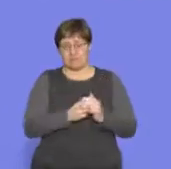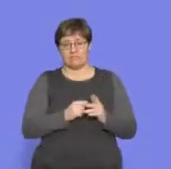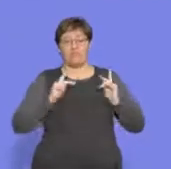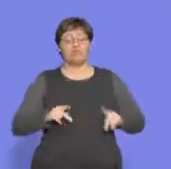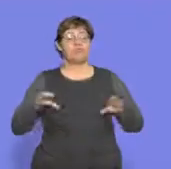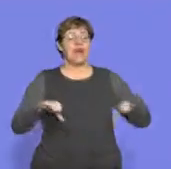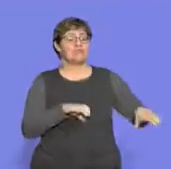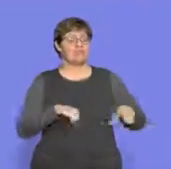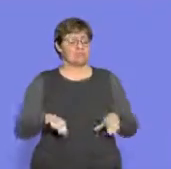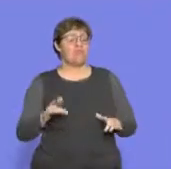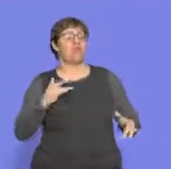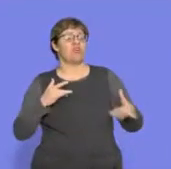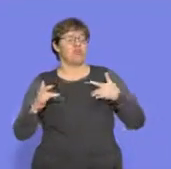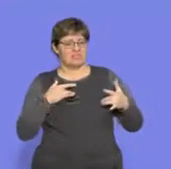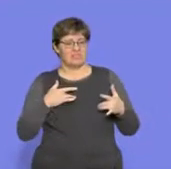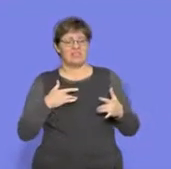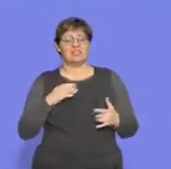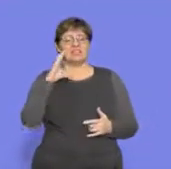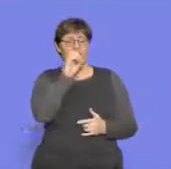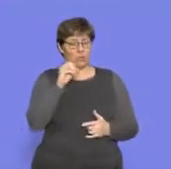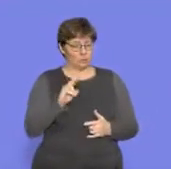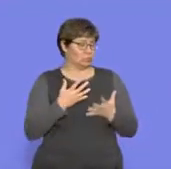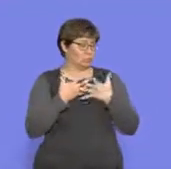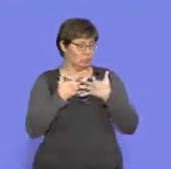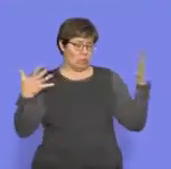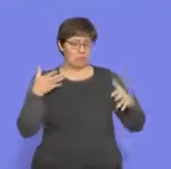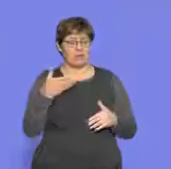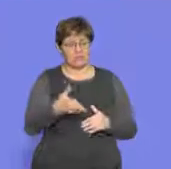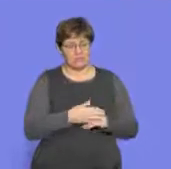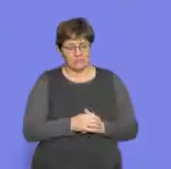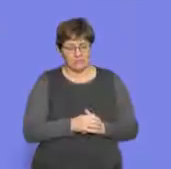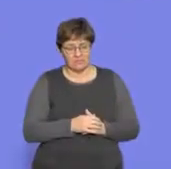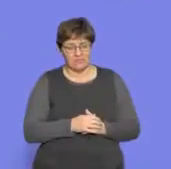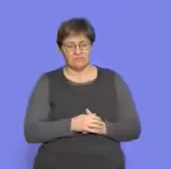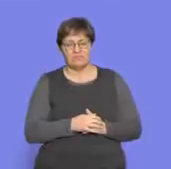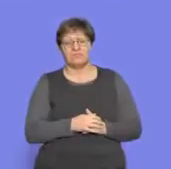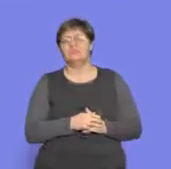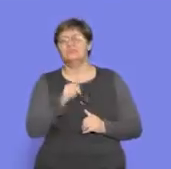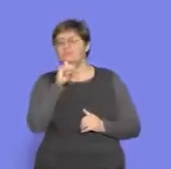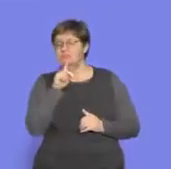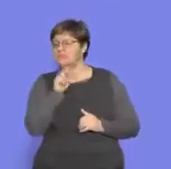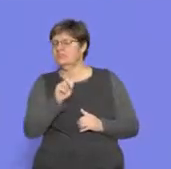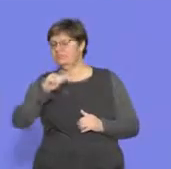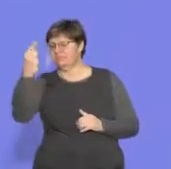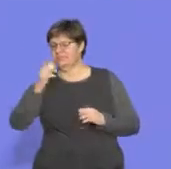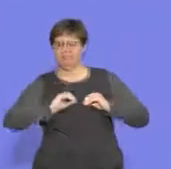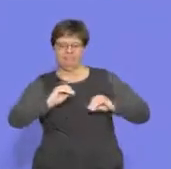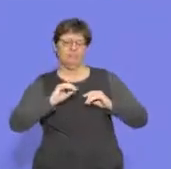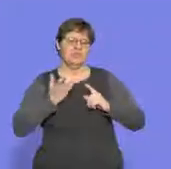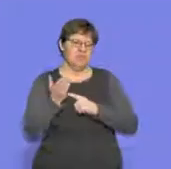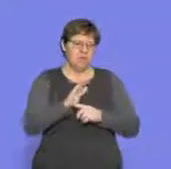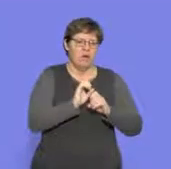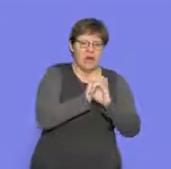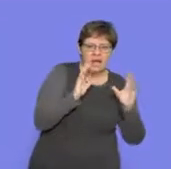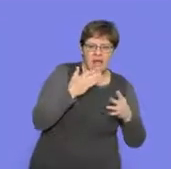human activity, there's a concern around the level of carbon dioxide increasing. And so that's something that we will unpack in another lesson.